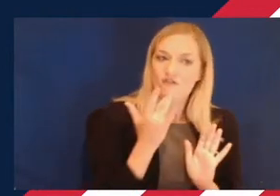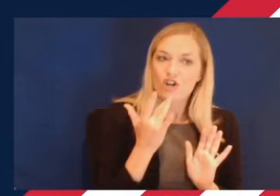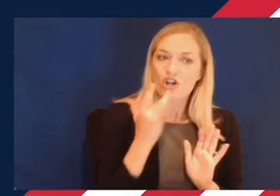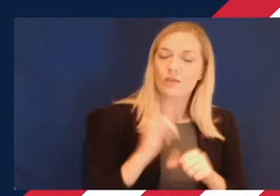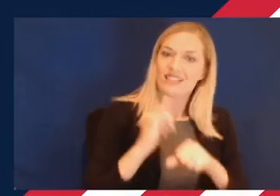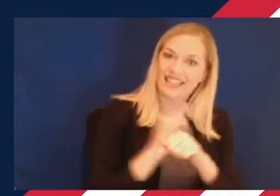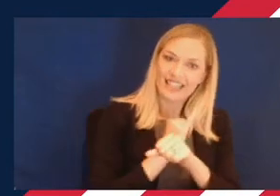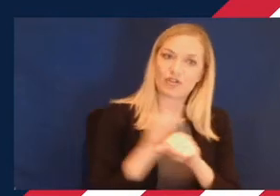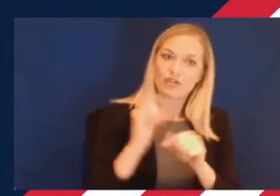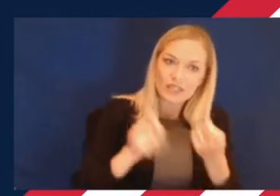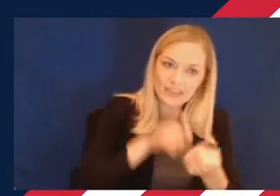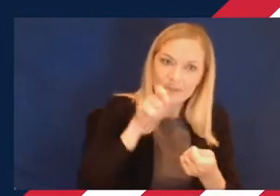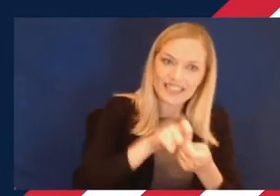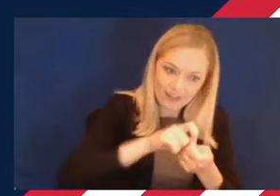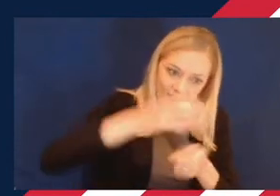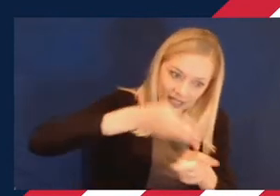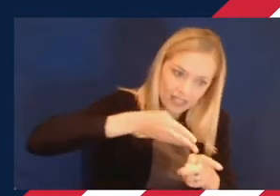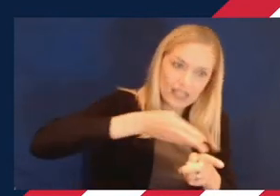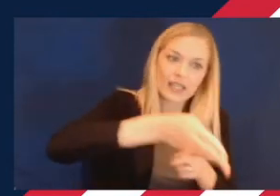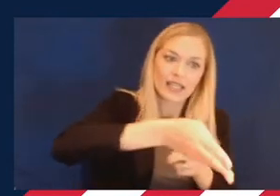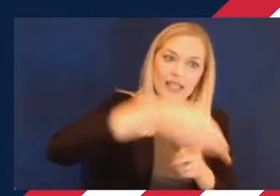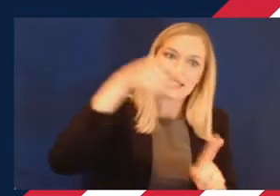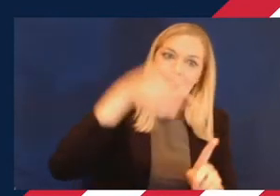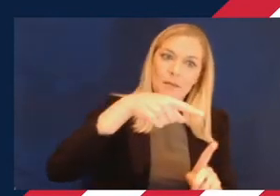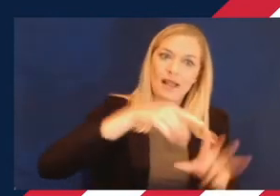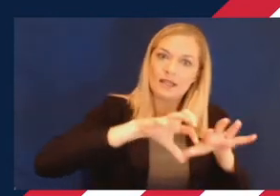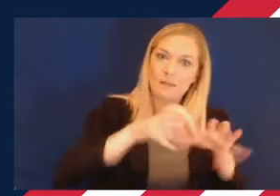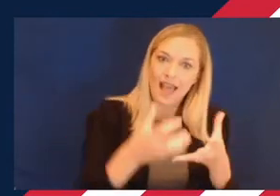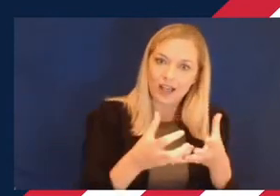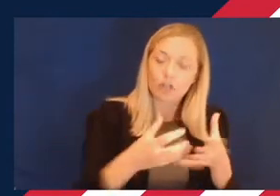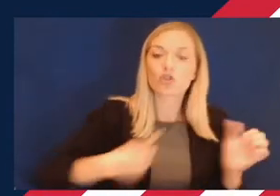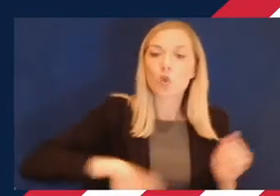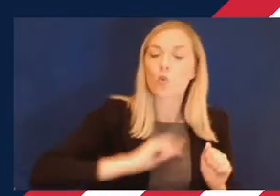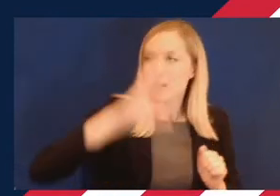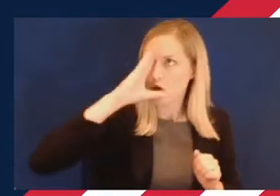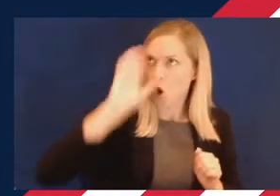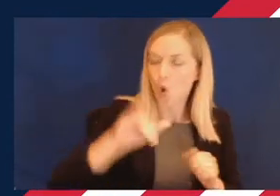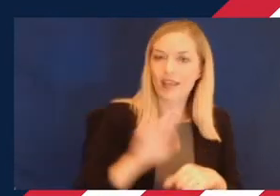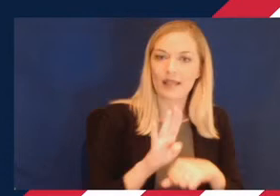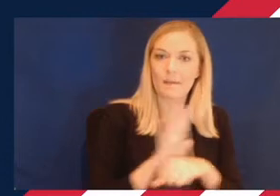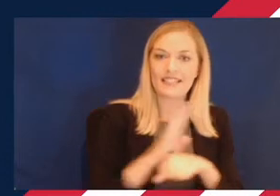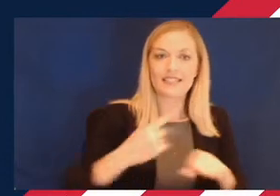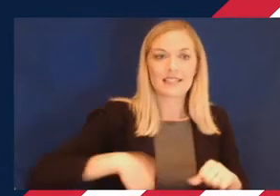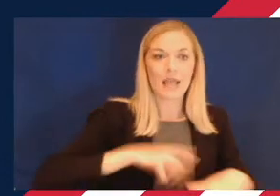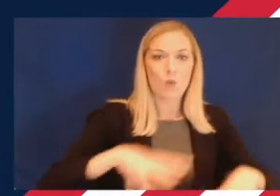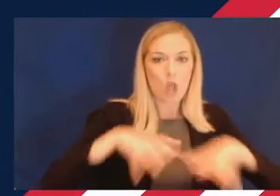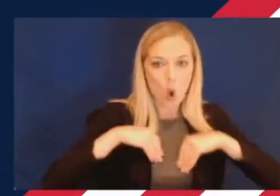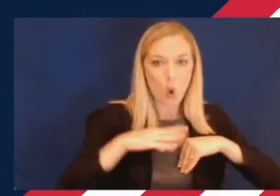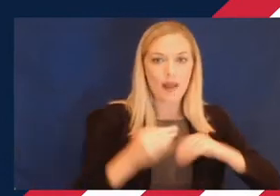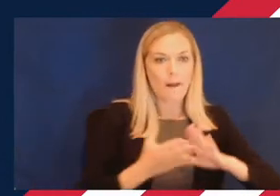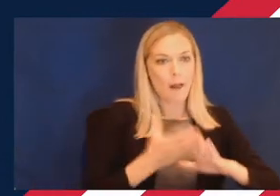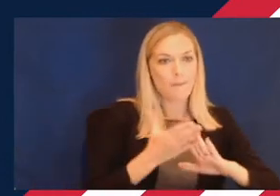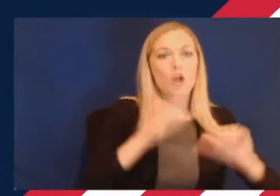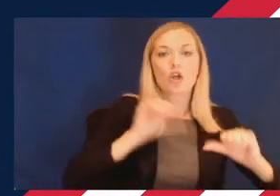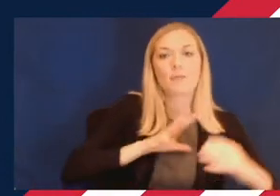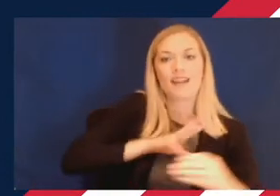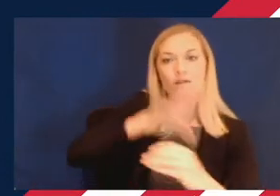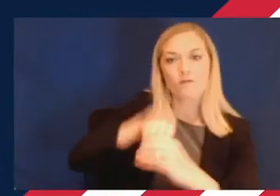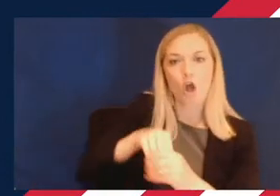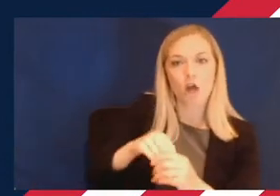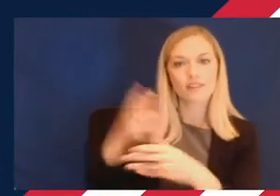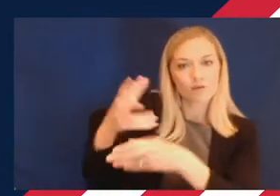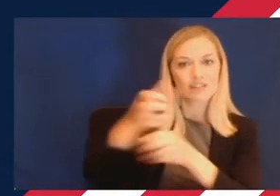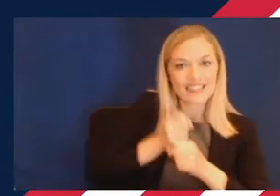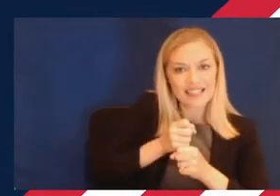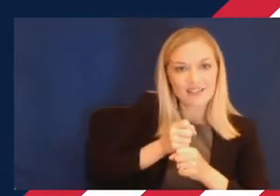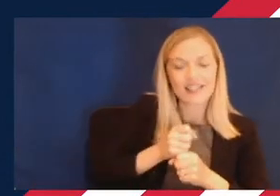package so that we know that the businesses that we own and operate could have participated versus just it being a small business